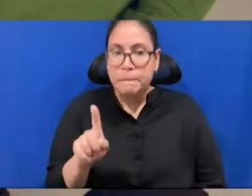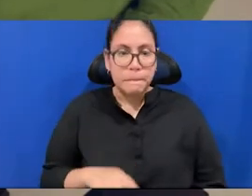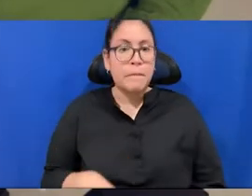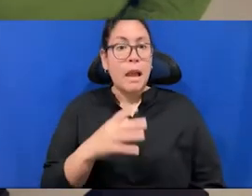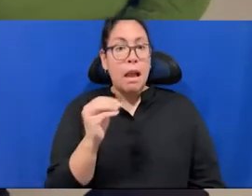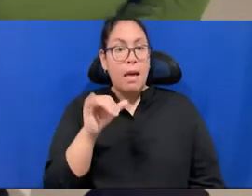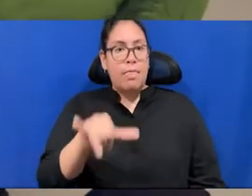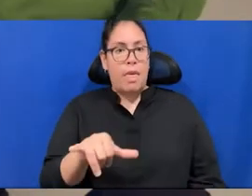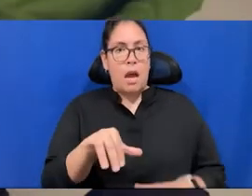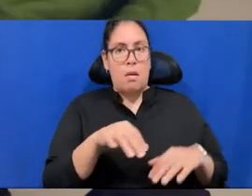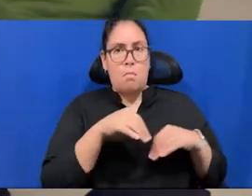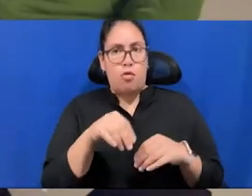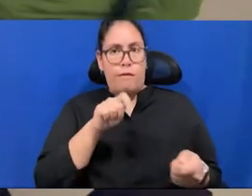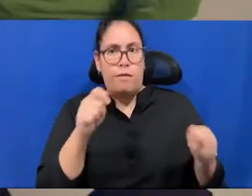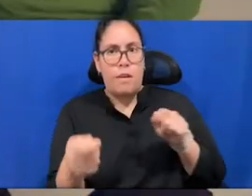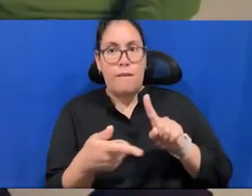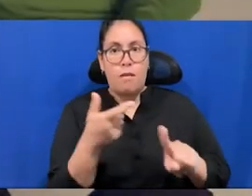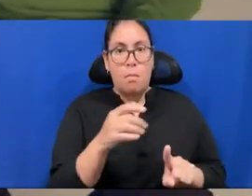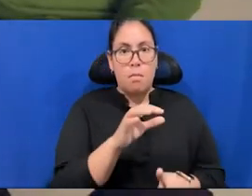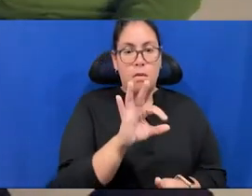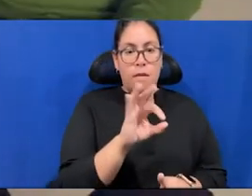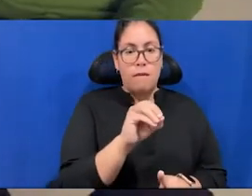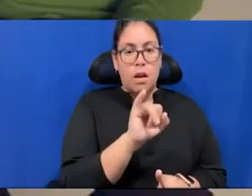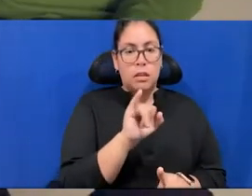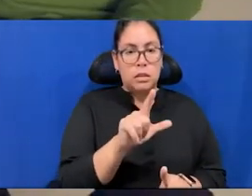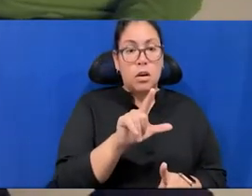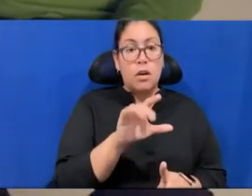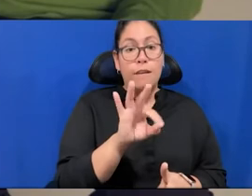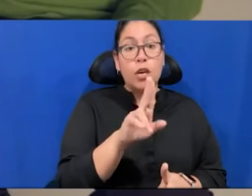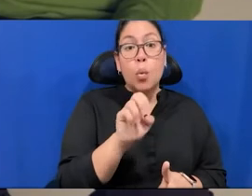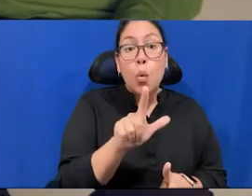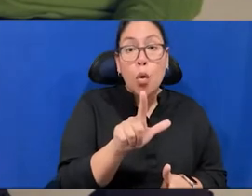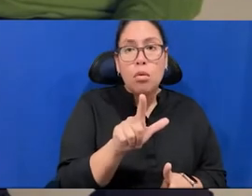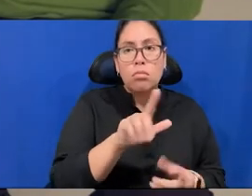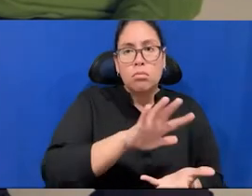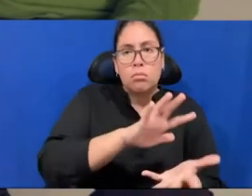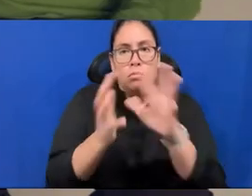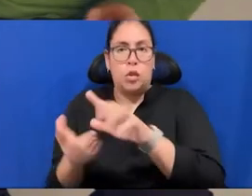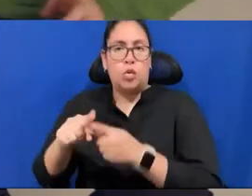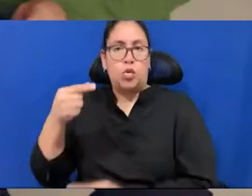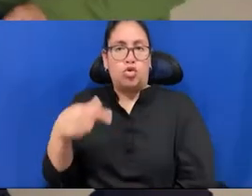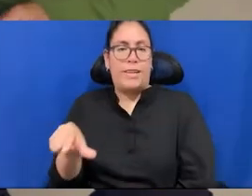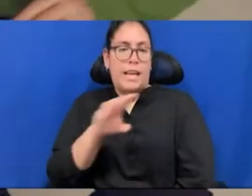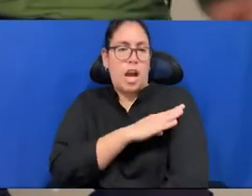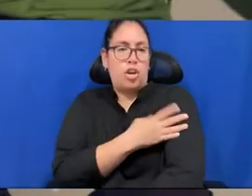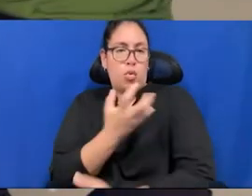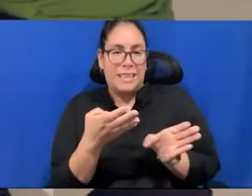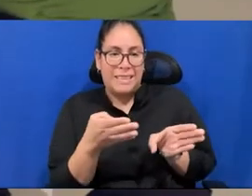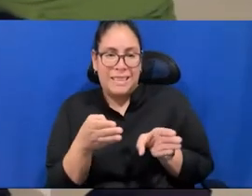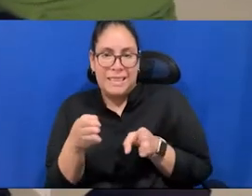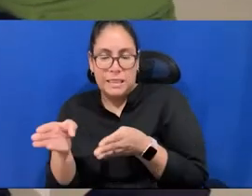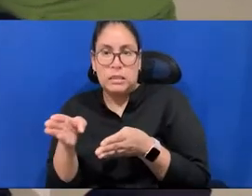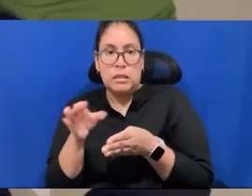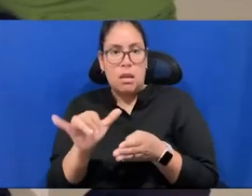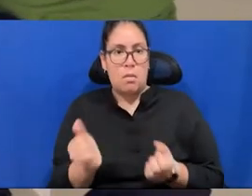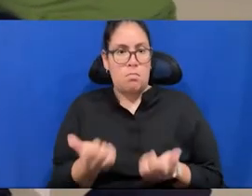energy and electric energy will have cost. Now, every ton of lithium will require 2 million liters of water. And all the community who are living